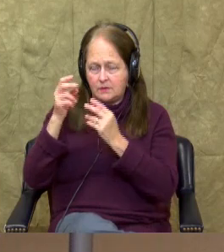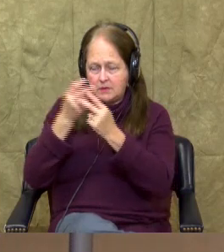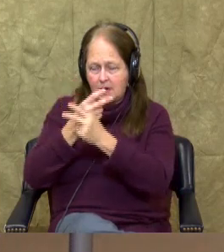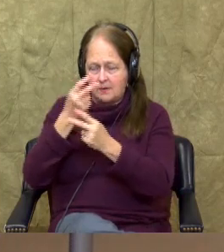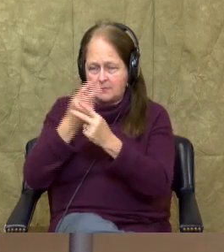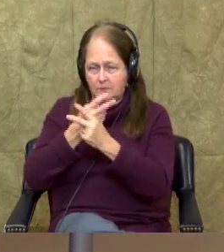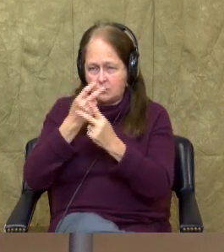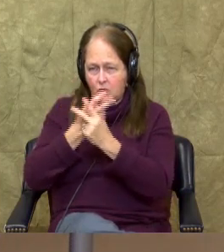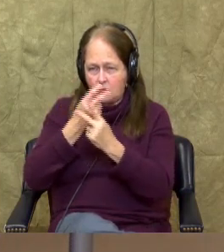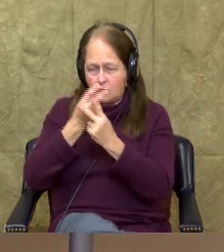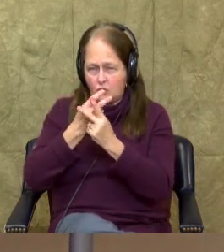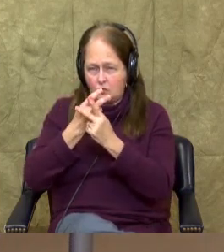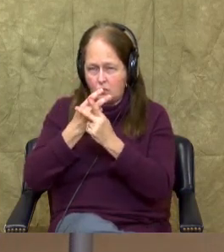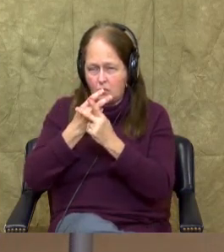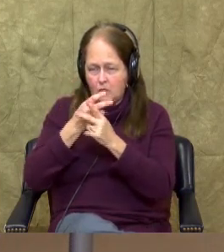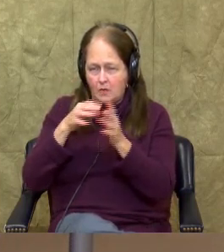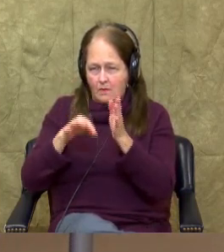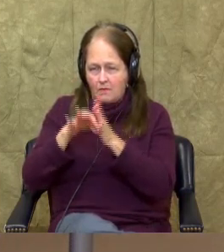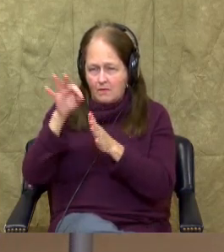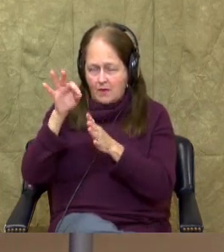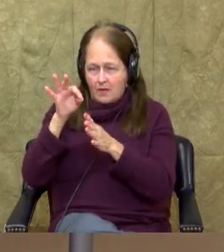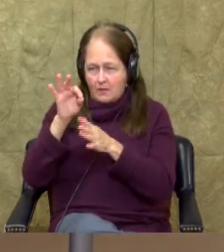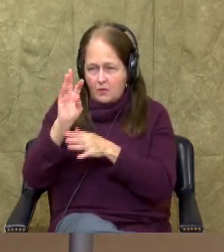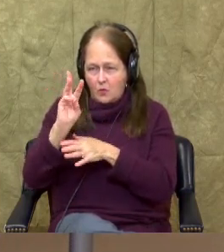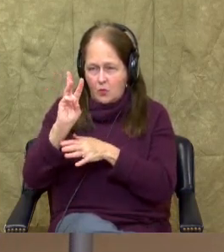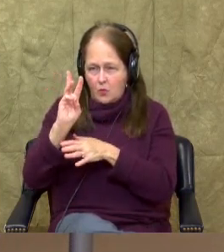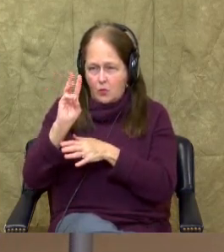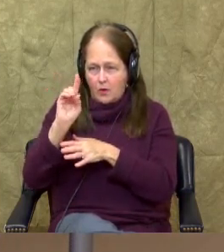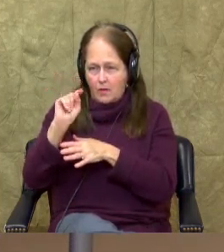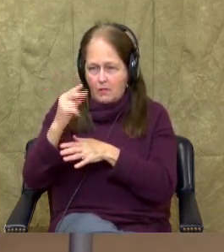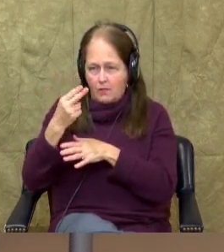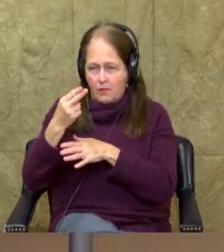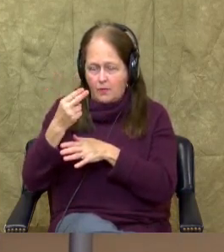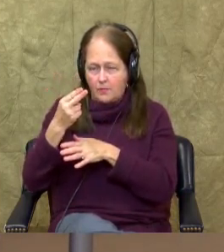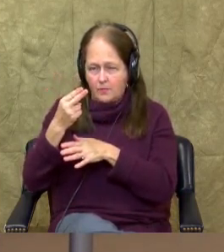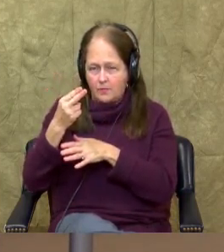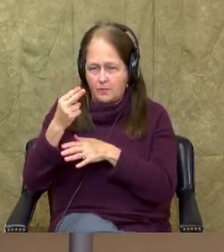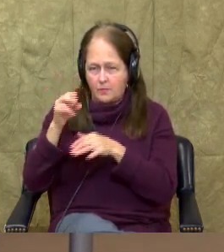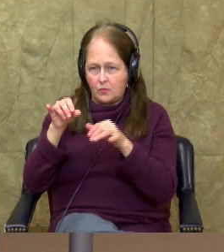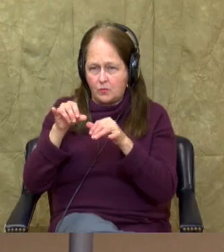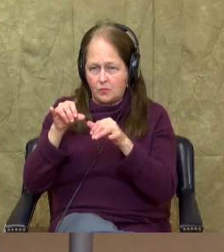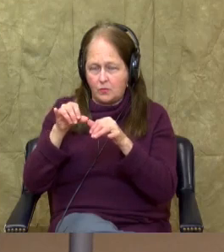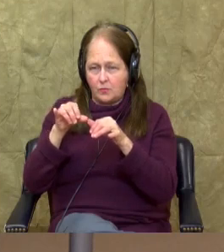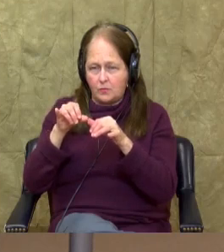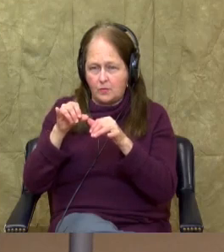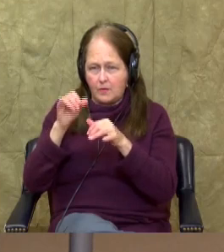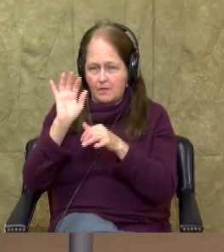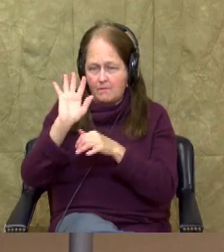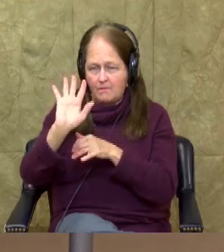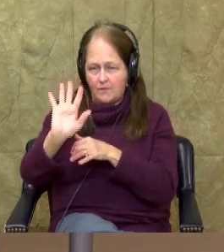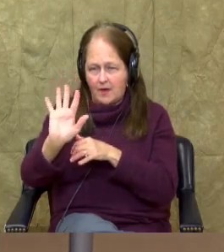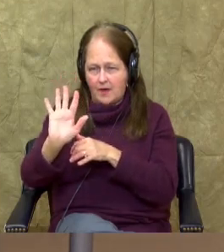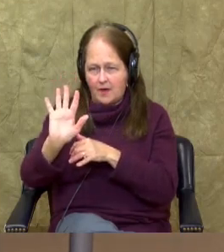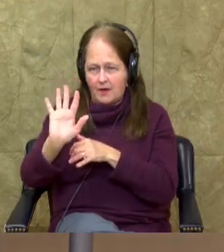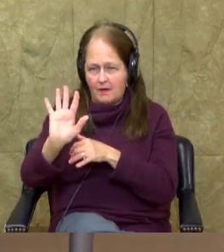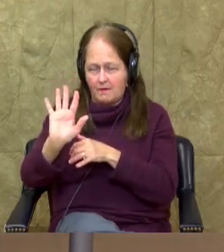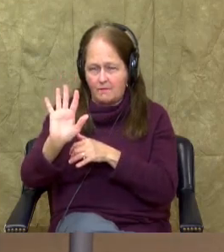times. Then we're going to find our width. Our width is 5